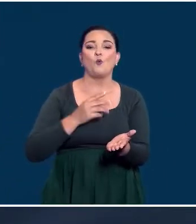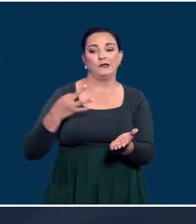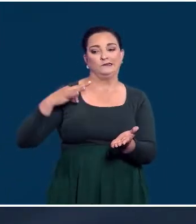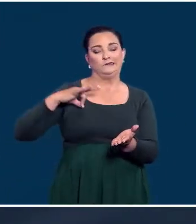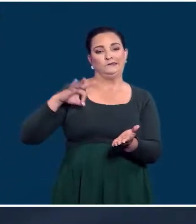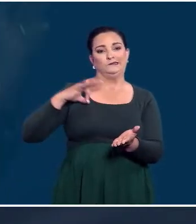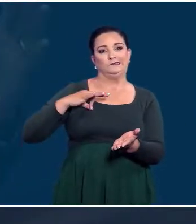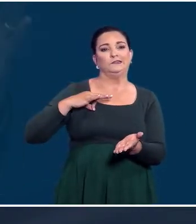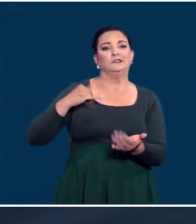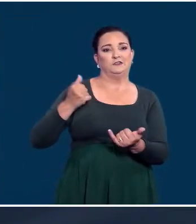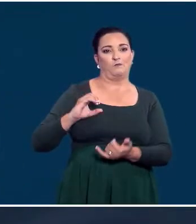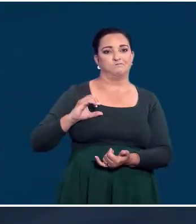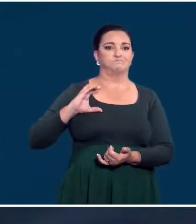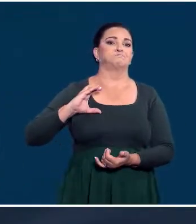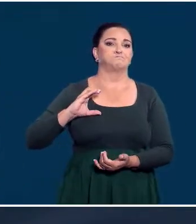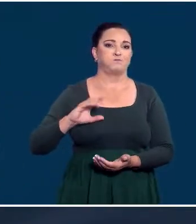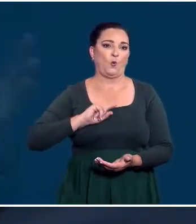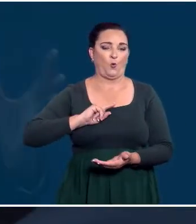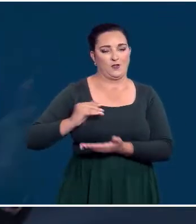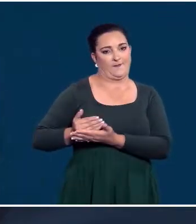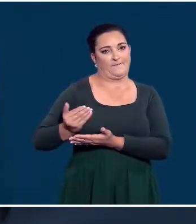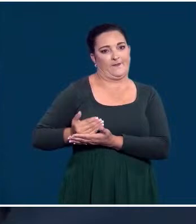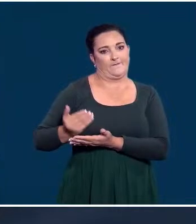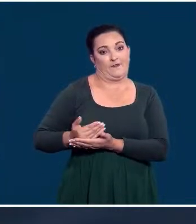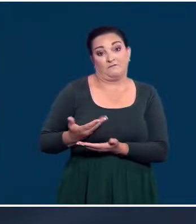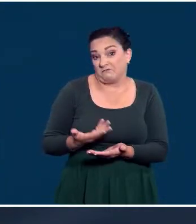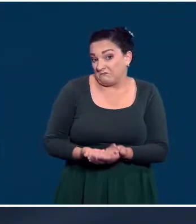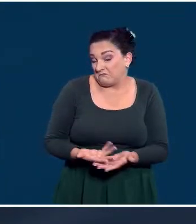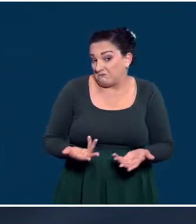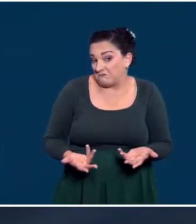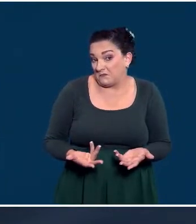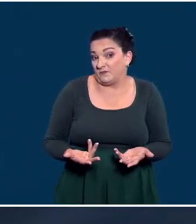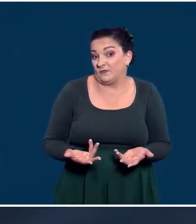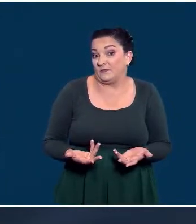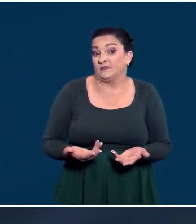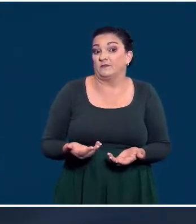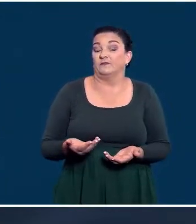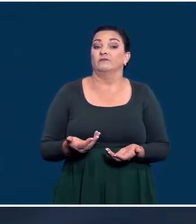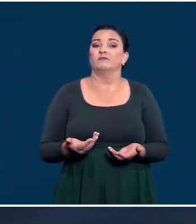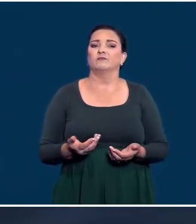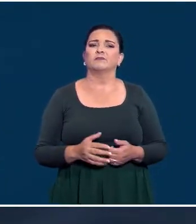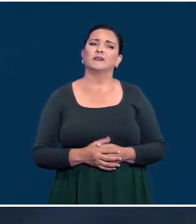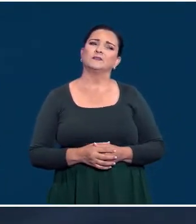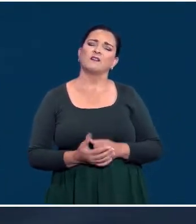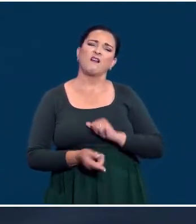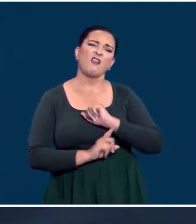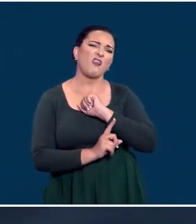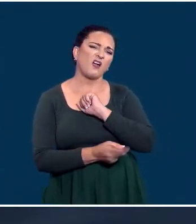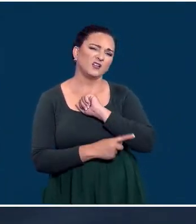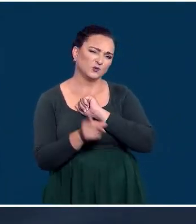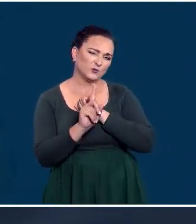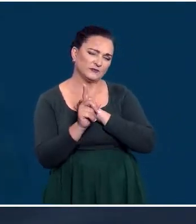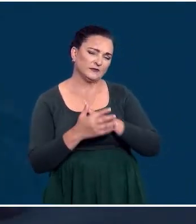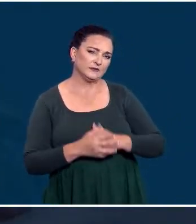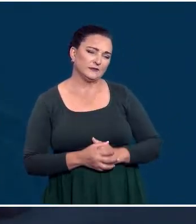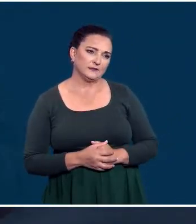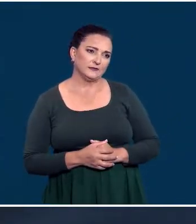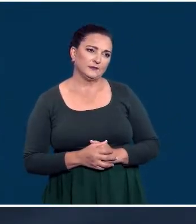on what you had saved. In the past. And lastly, is